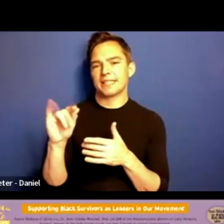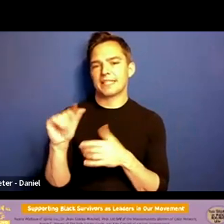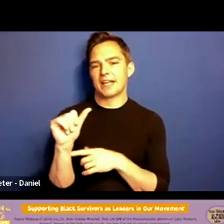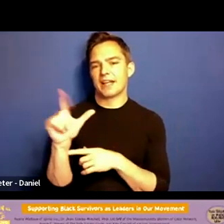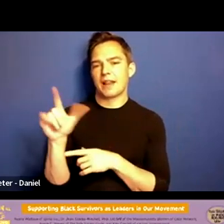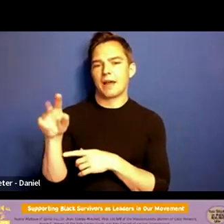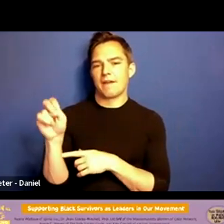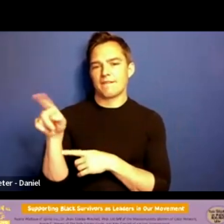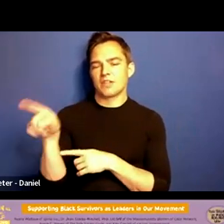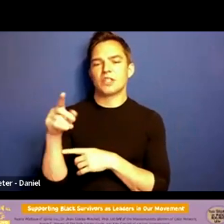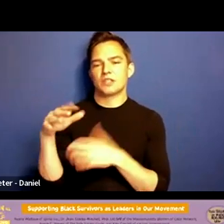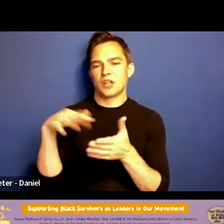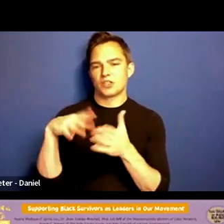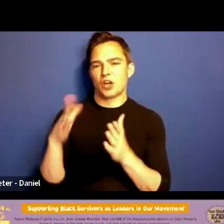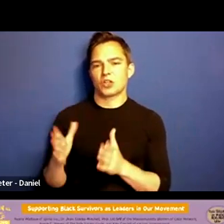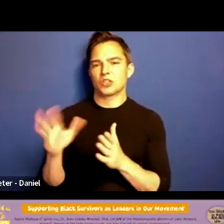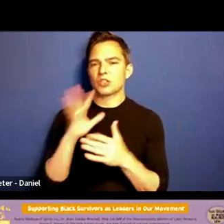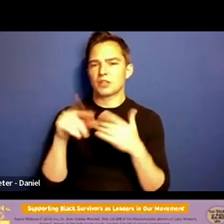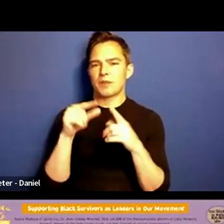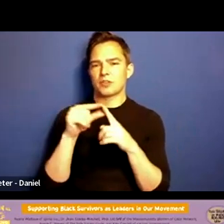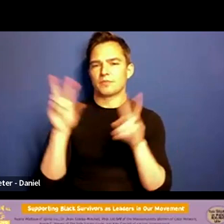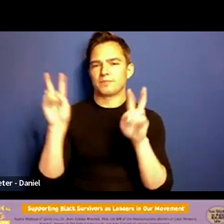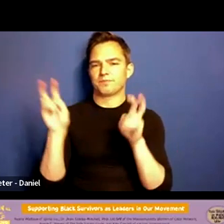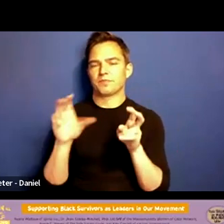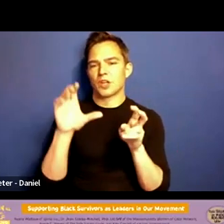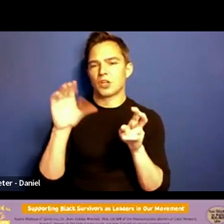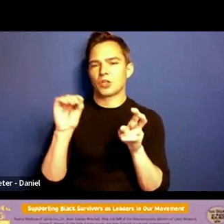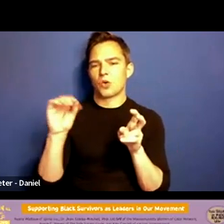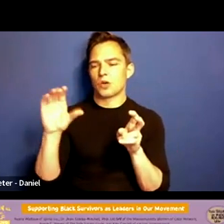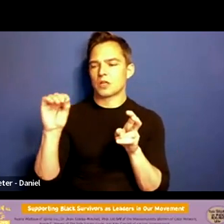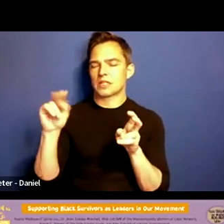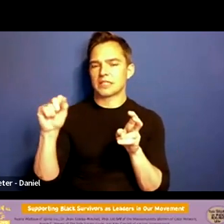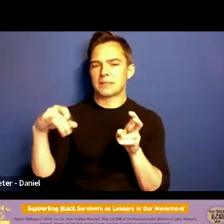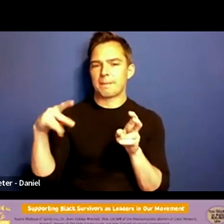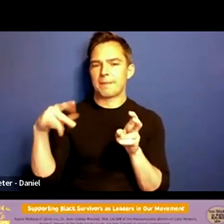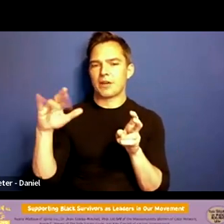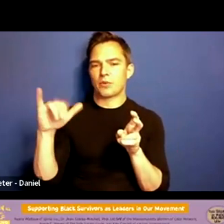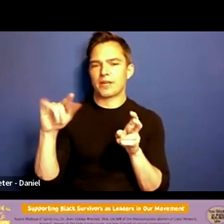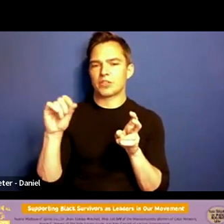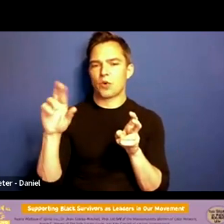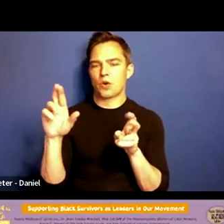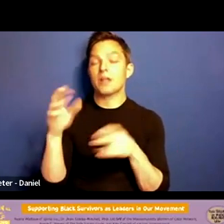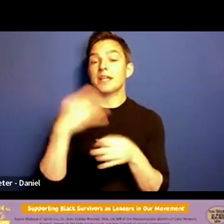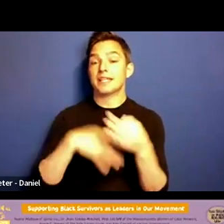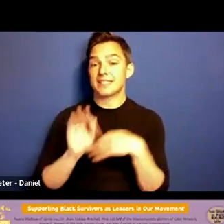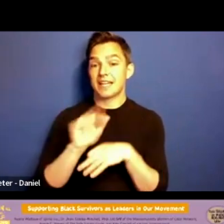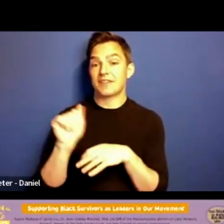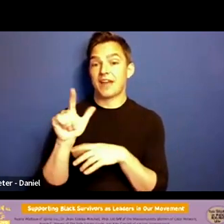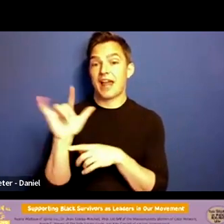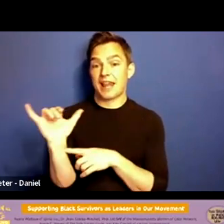scholar, talks about this term that she uses called co-conspirator instead of allies. And a